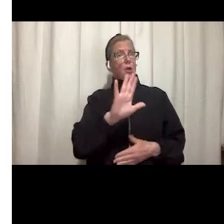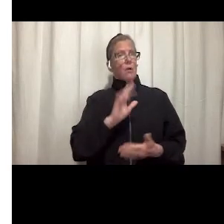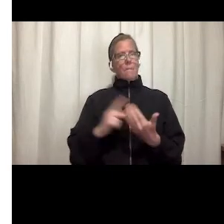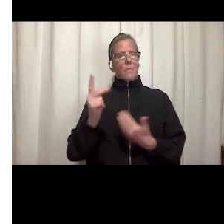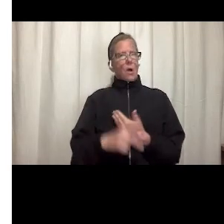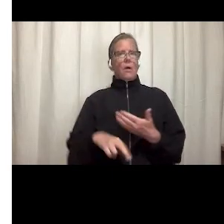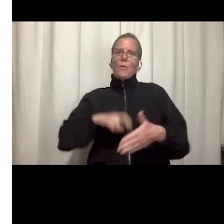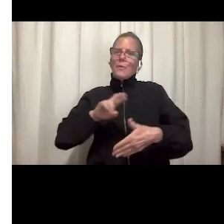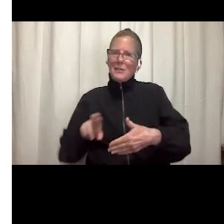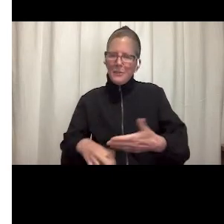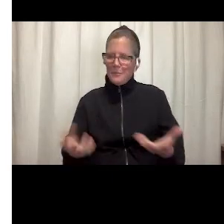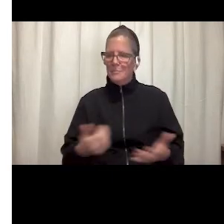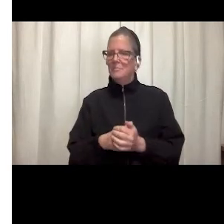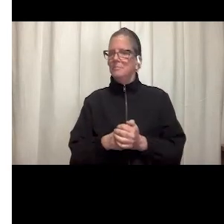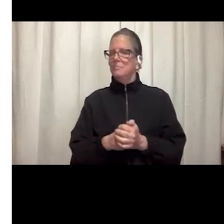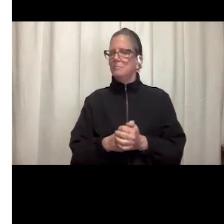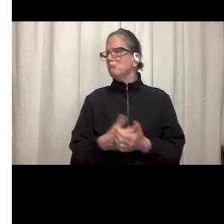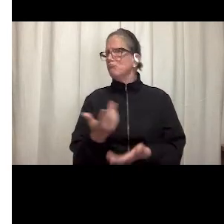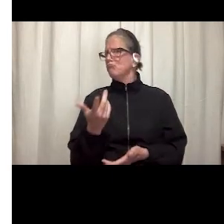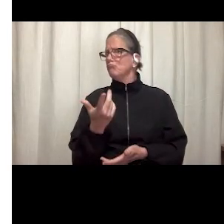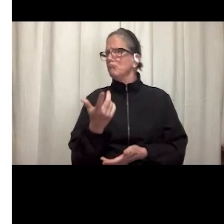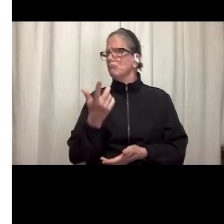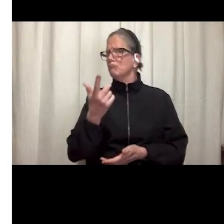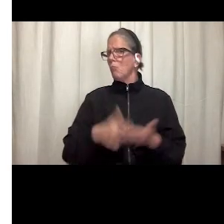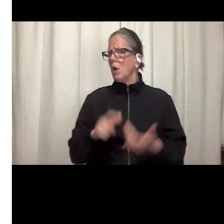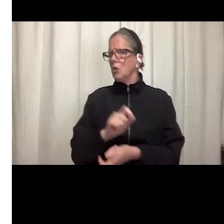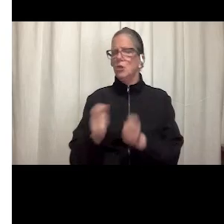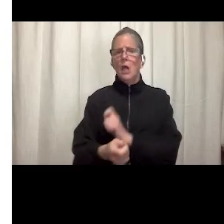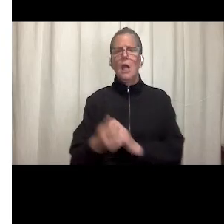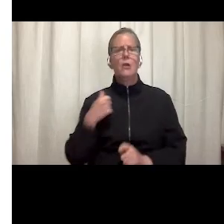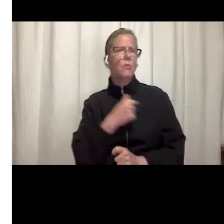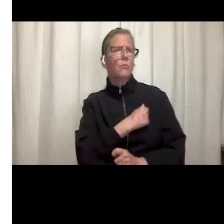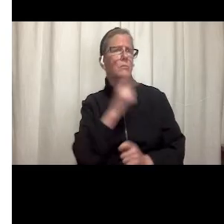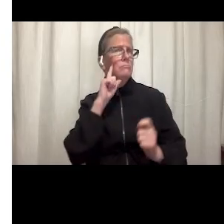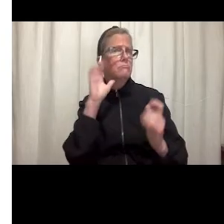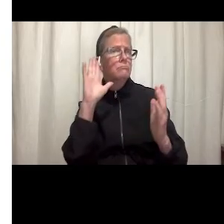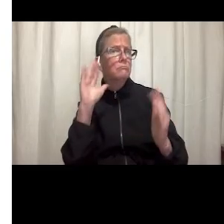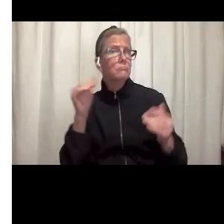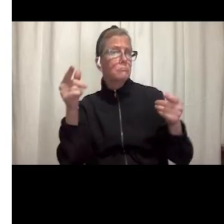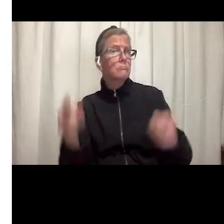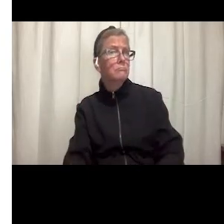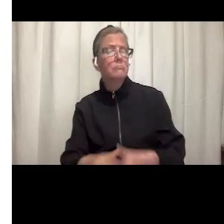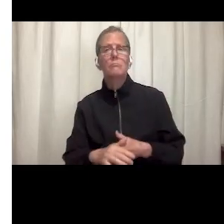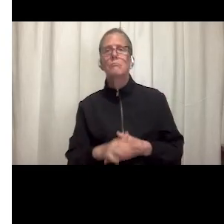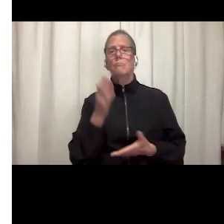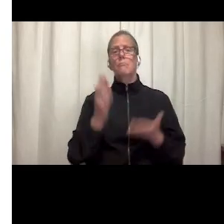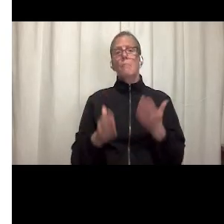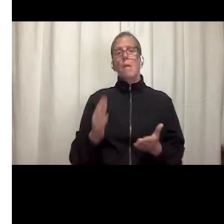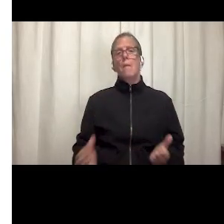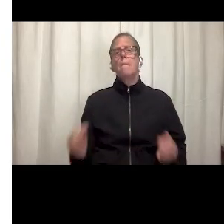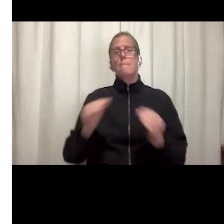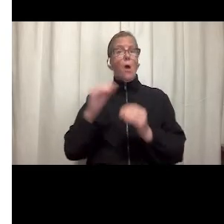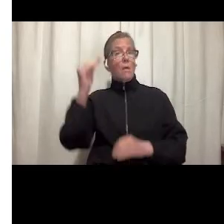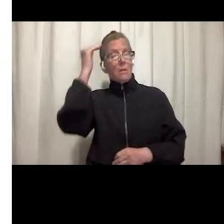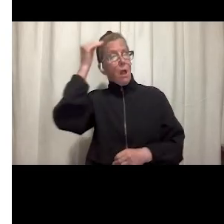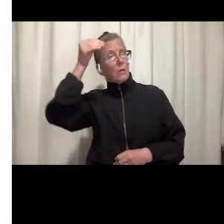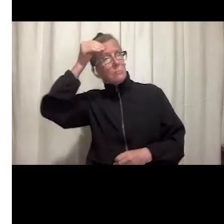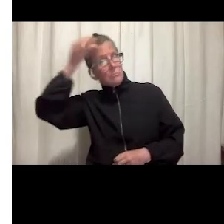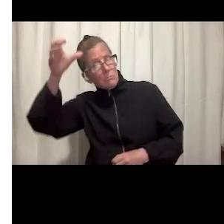want to answer, what change is expected to occur? This might be a shift in knowledge,